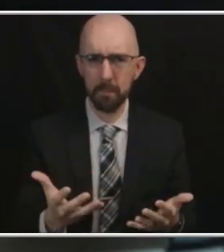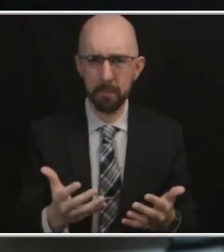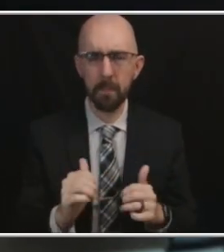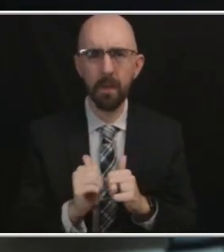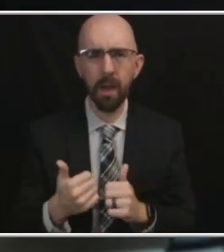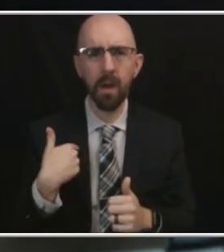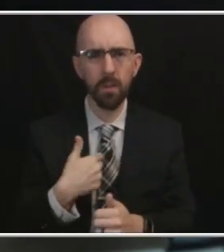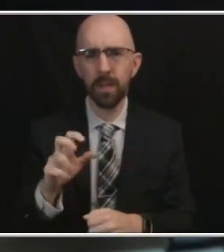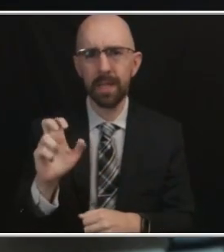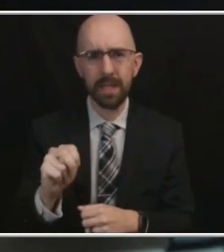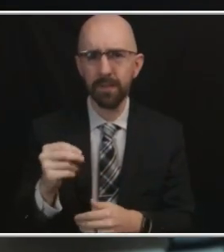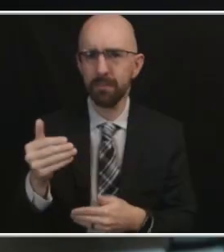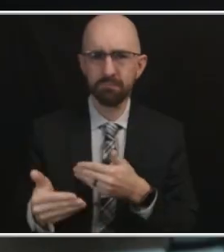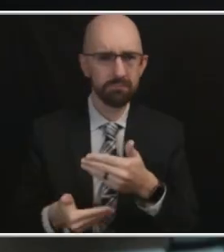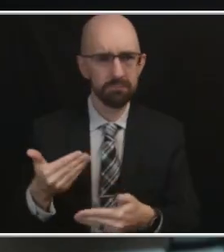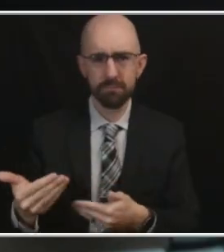about